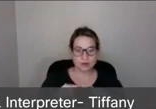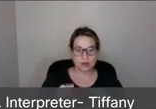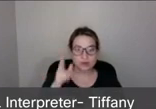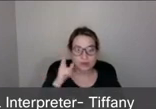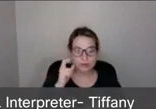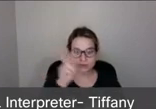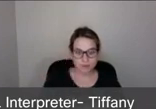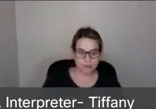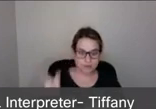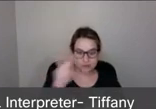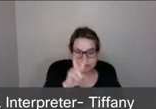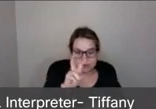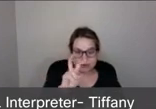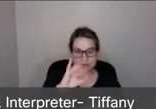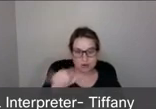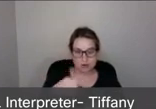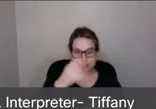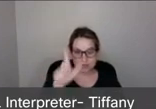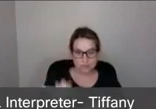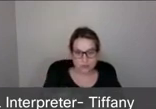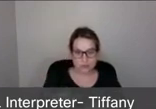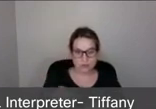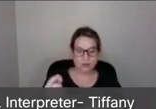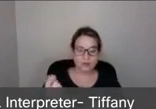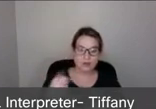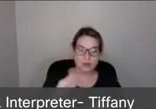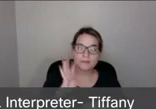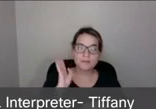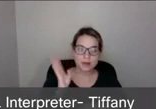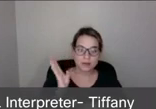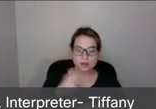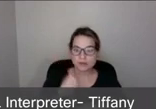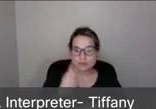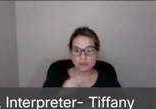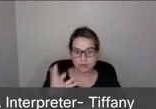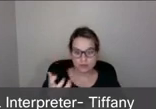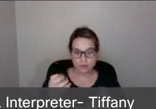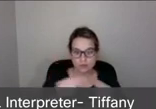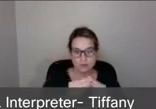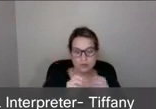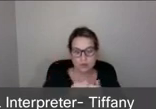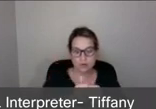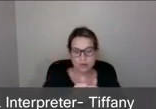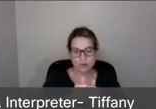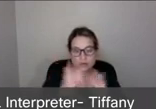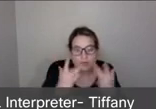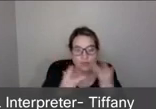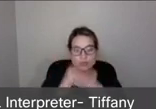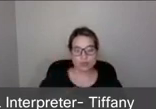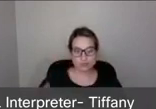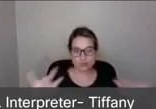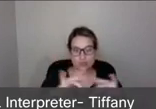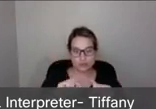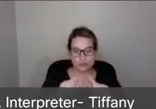tour in July, we came and we spoke and told you that we wanted a more competitive rural district,